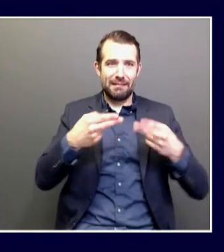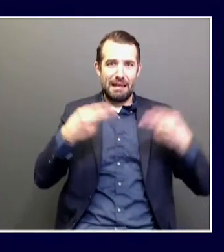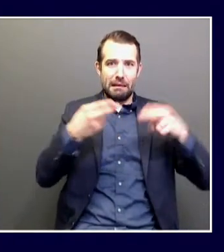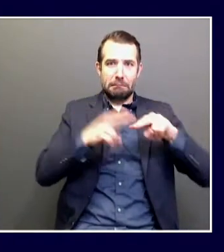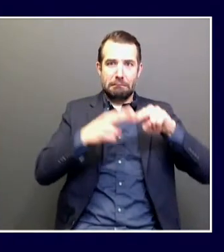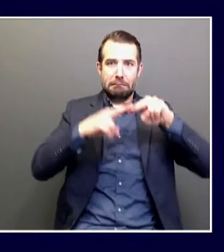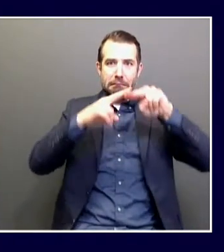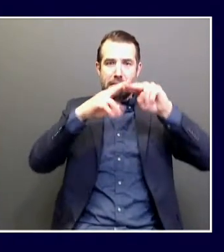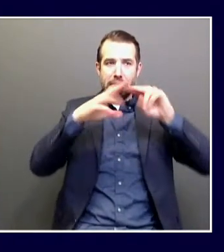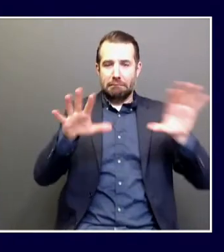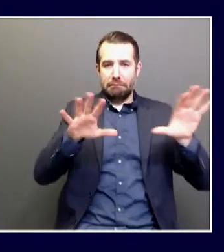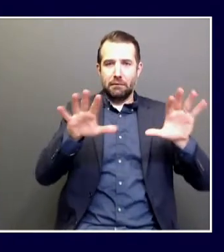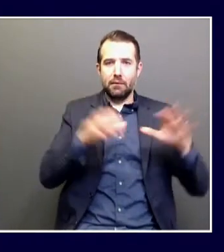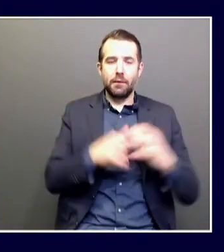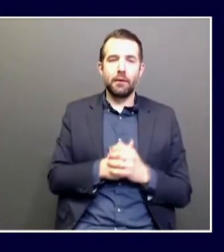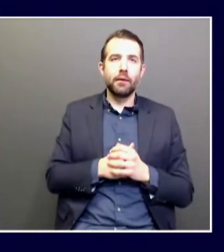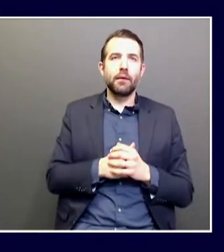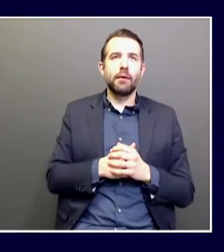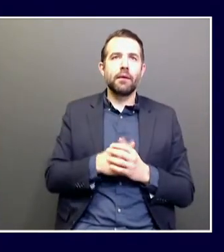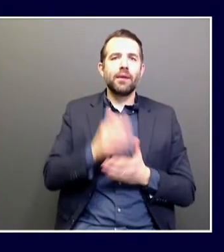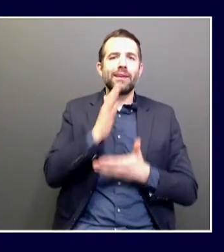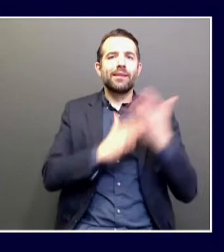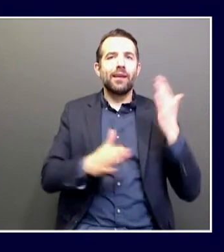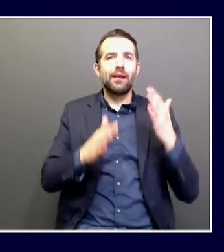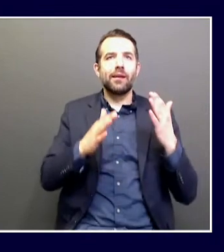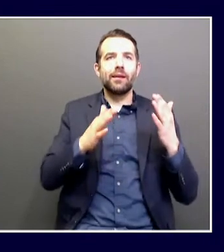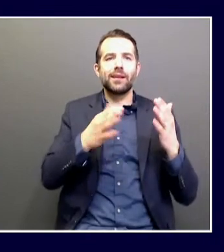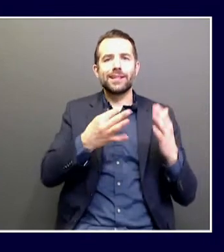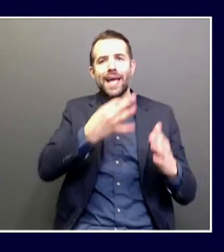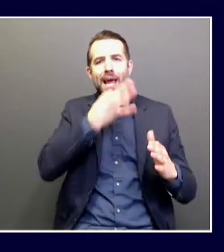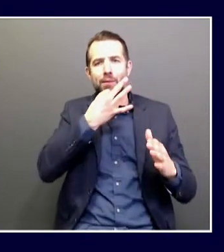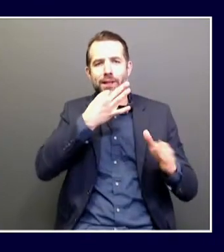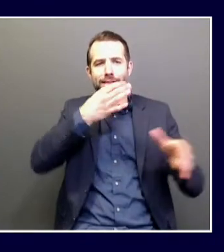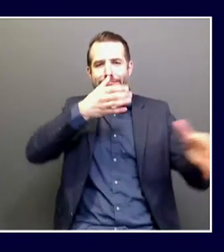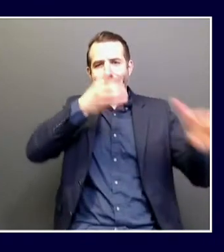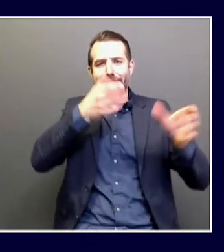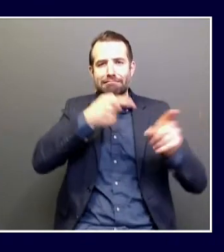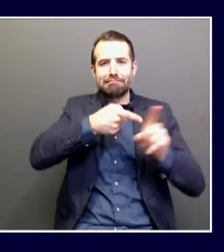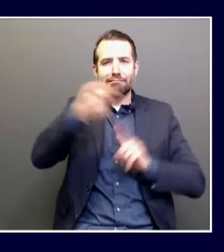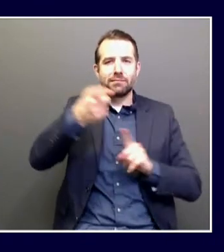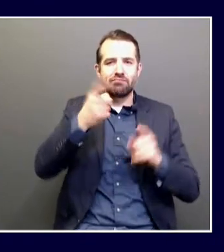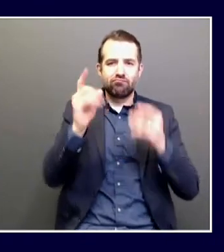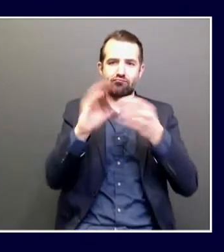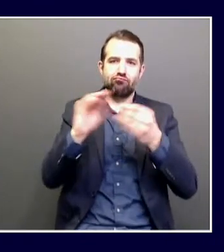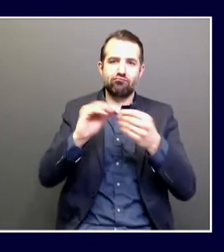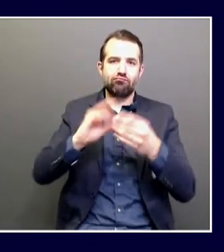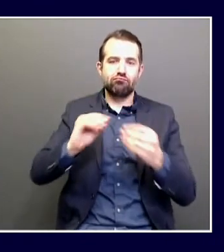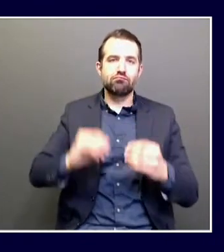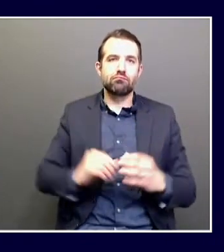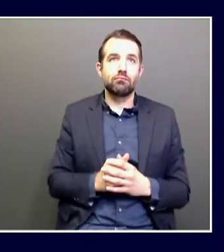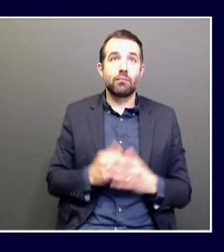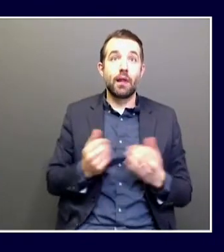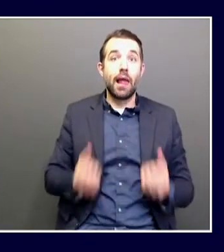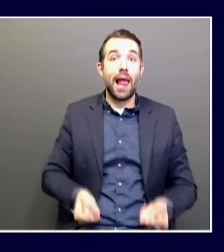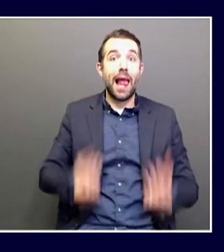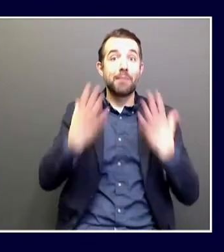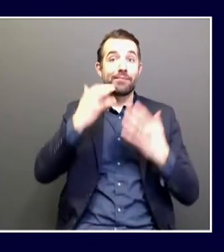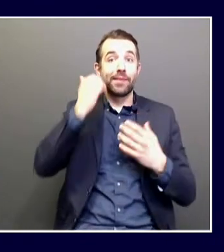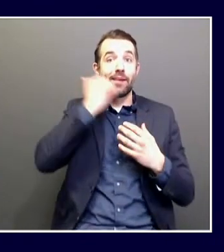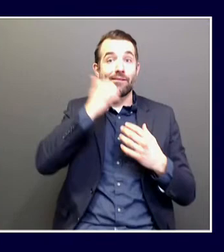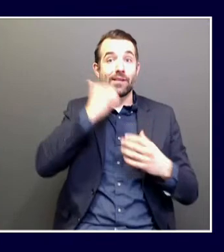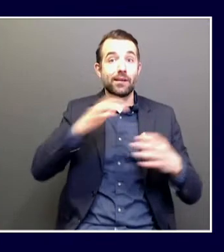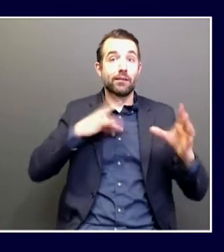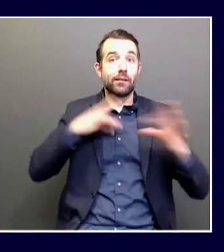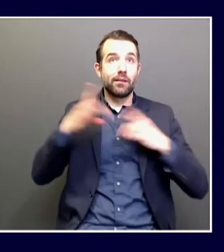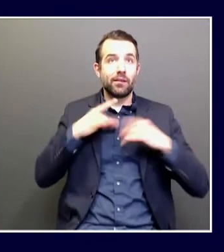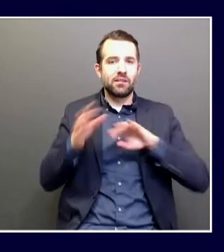have said that we should be focusing more on hospitalizations when we try and gauge the metrics where we